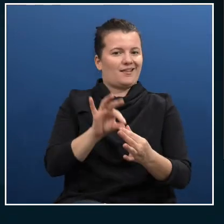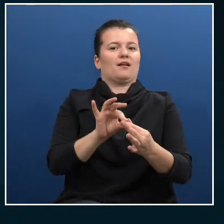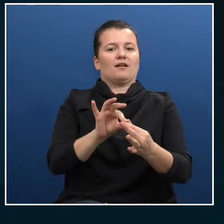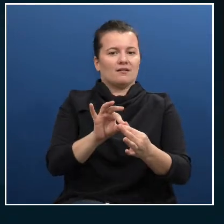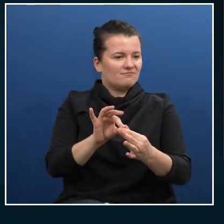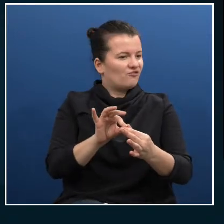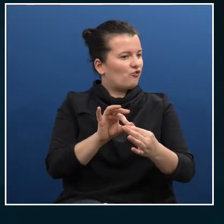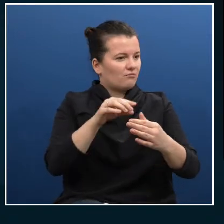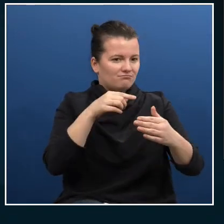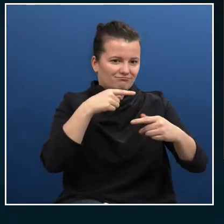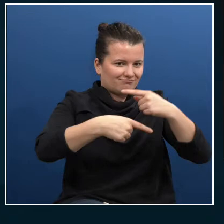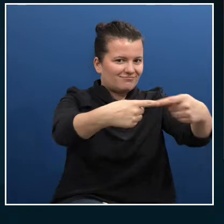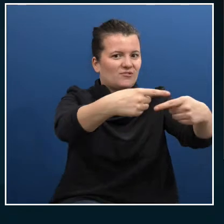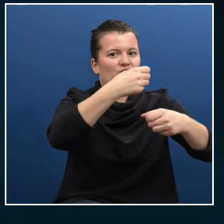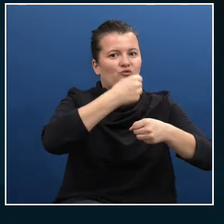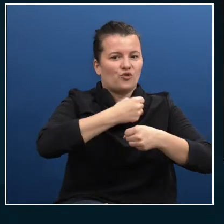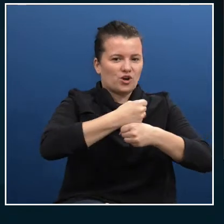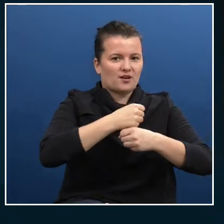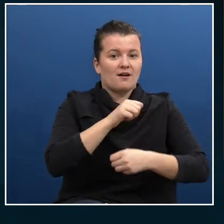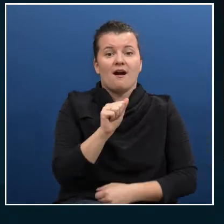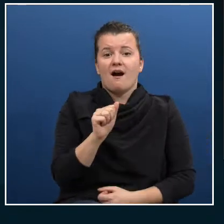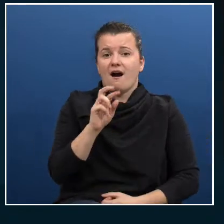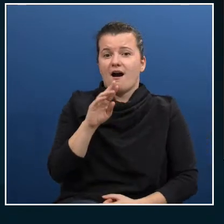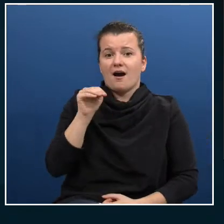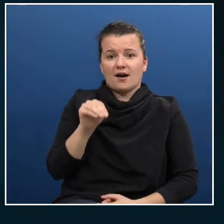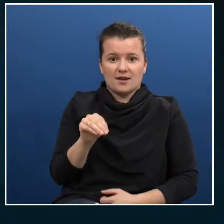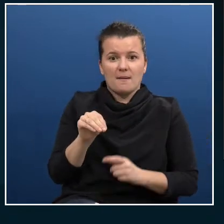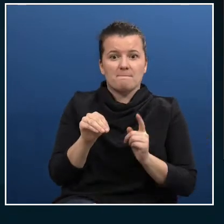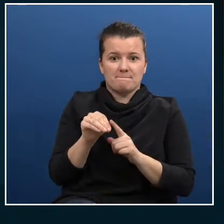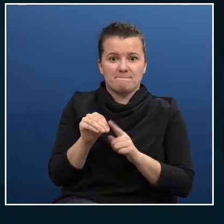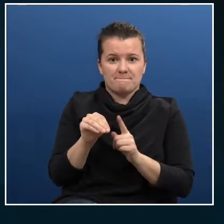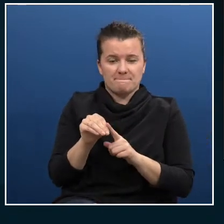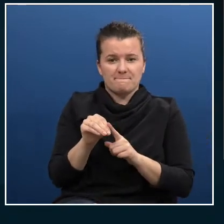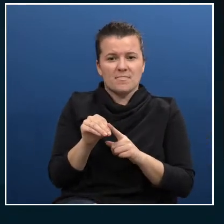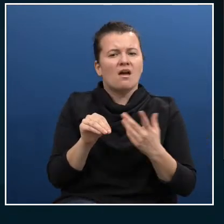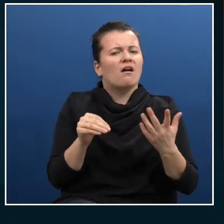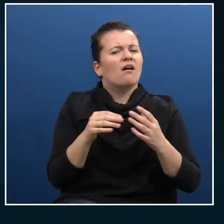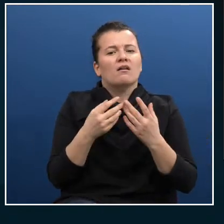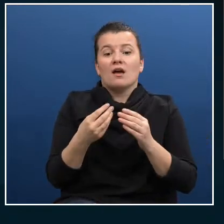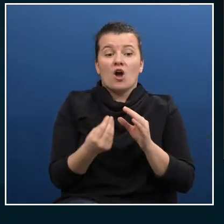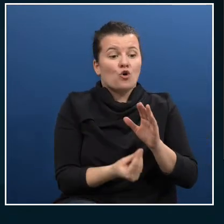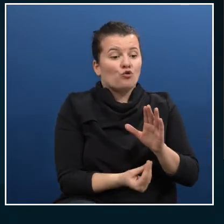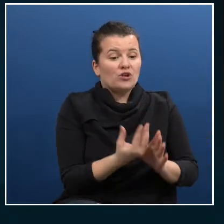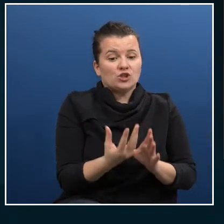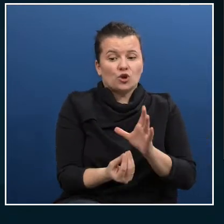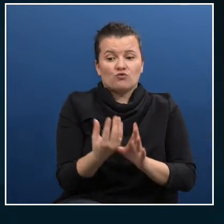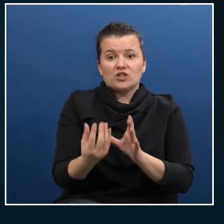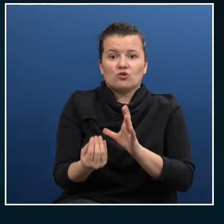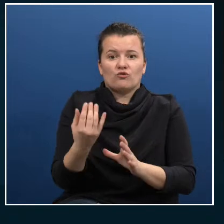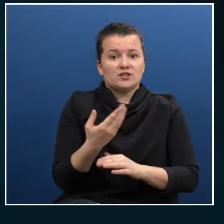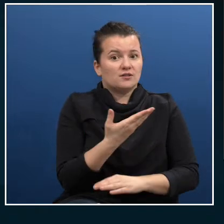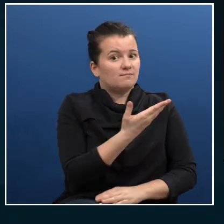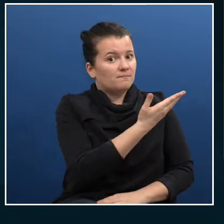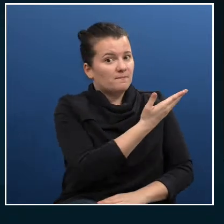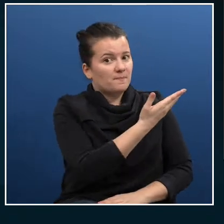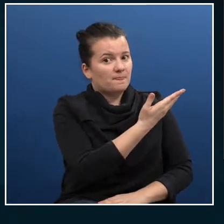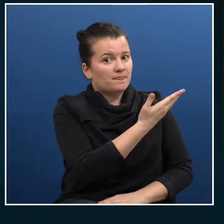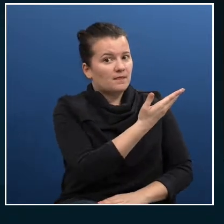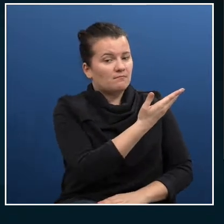the Azure Resource Manager, in its turn, uses the different resource providers to make sure that it